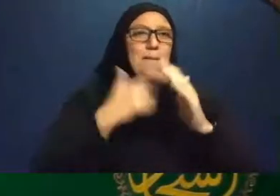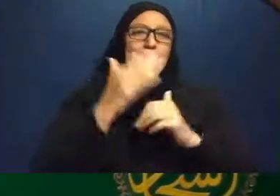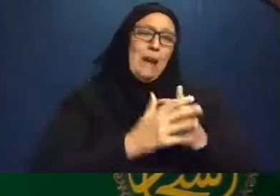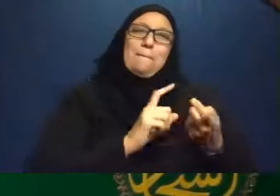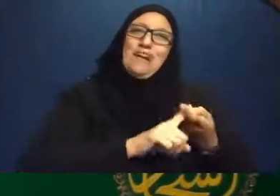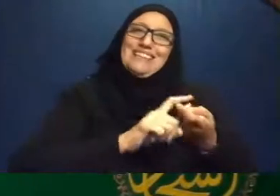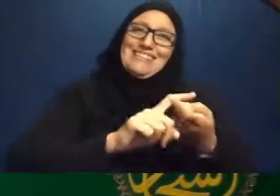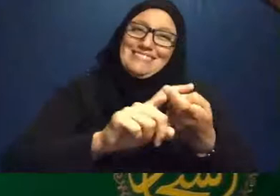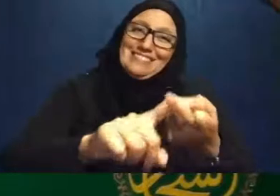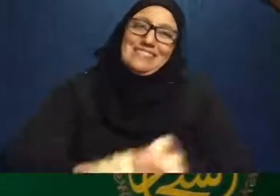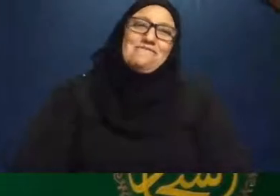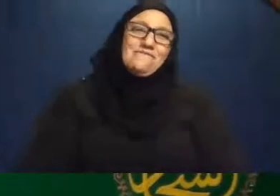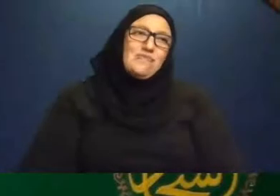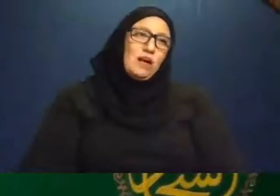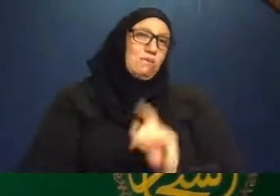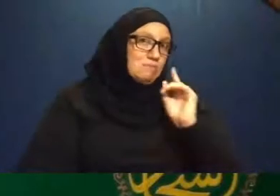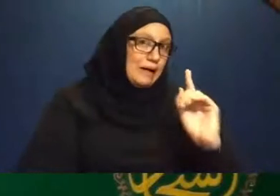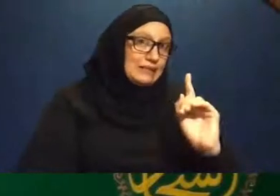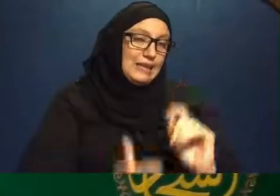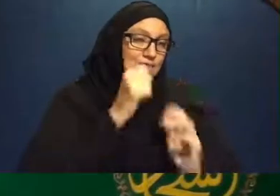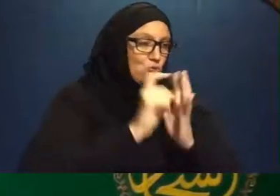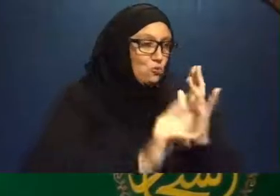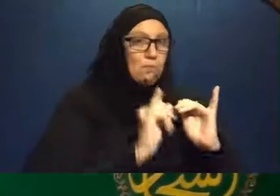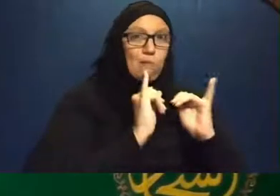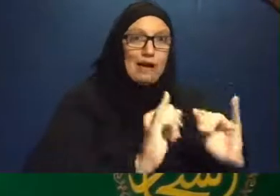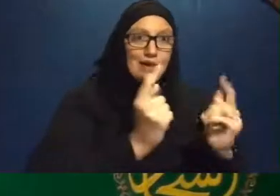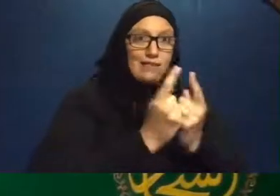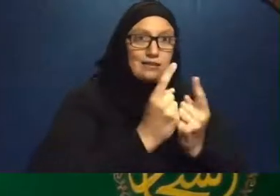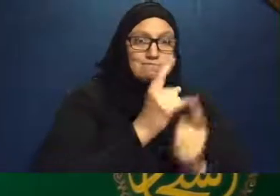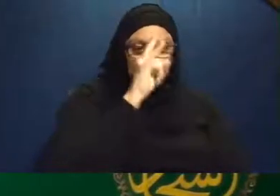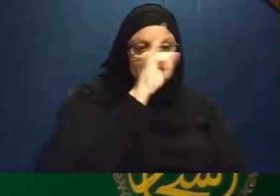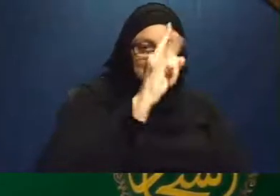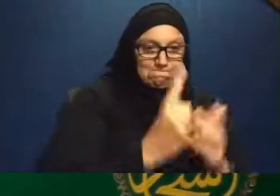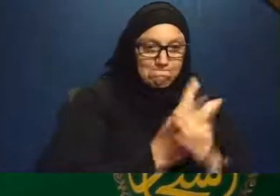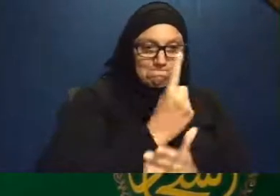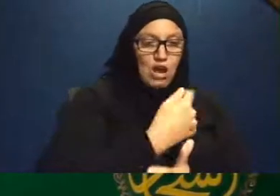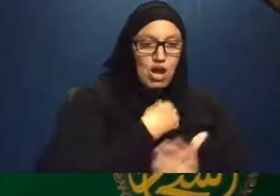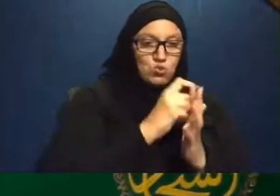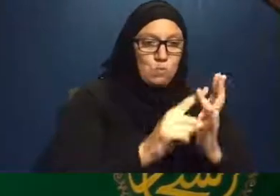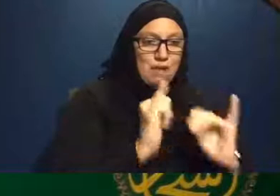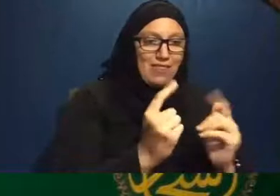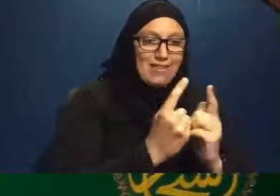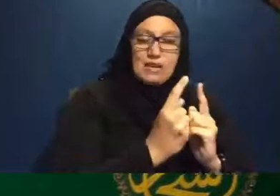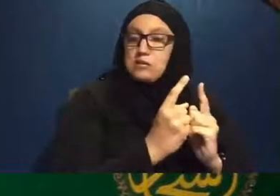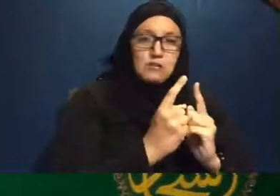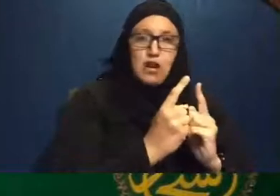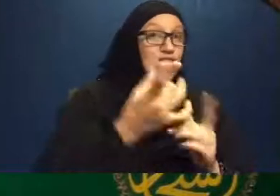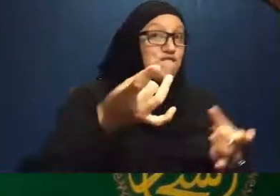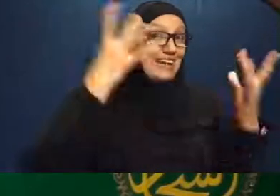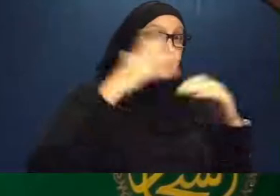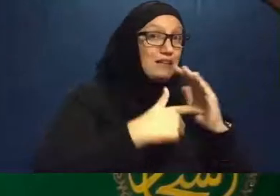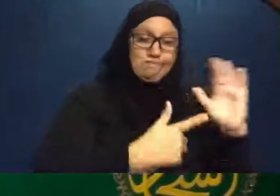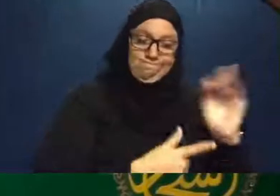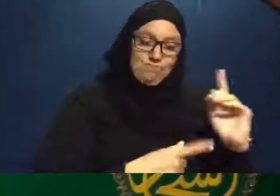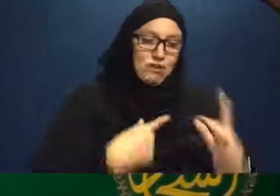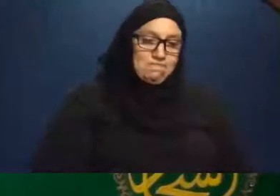maintained it. On the contrary, an evil that I had done, always I should bring it to my attention to